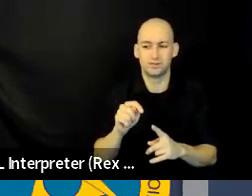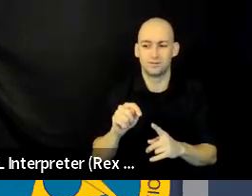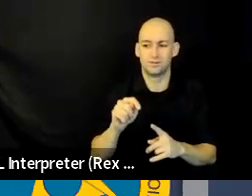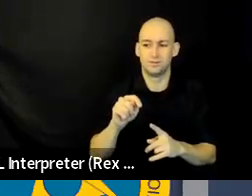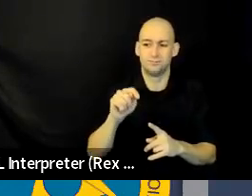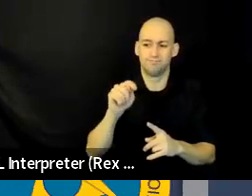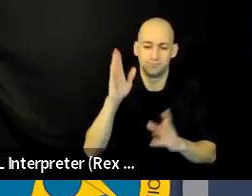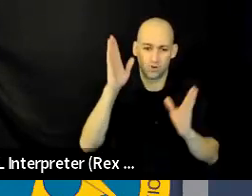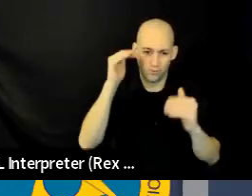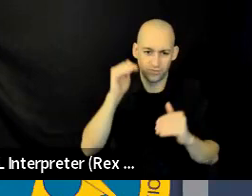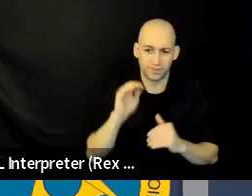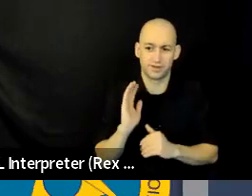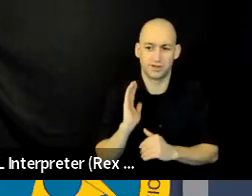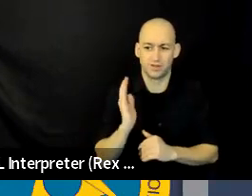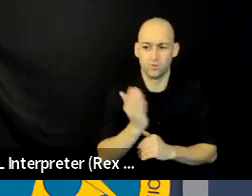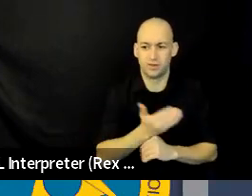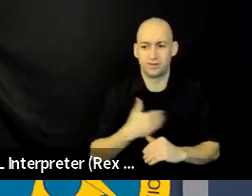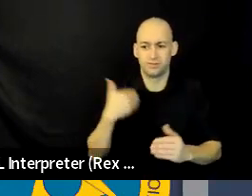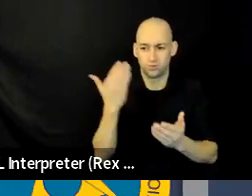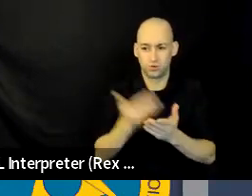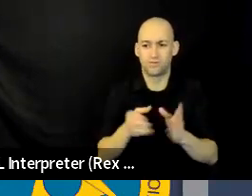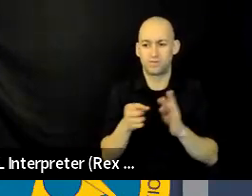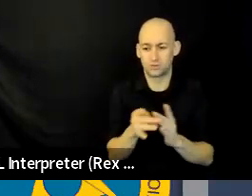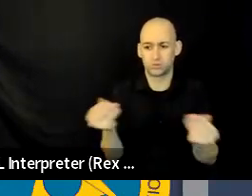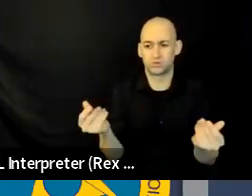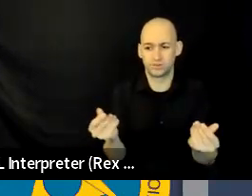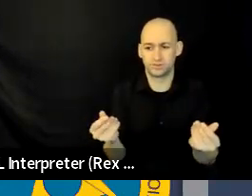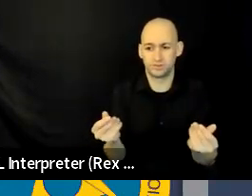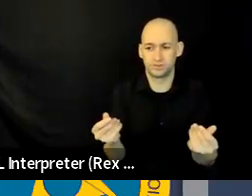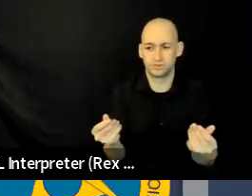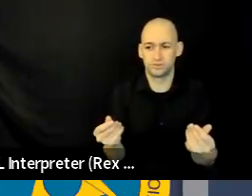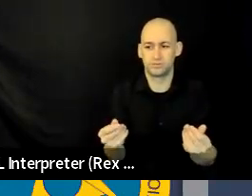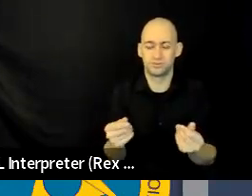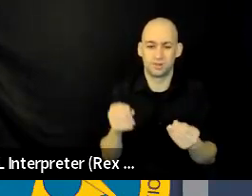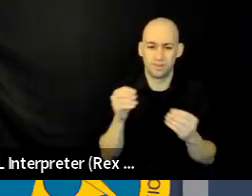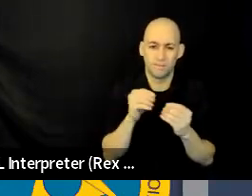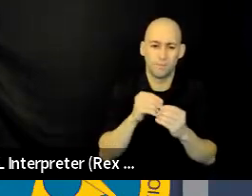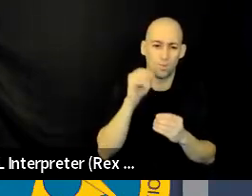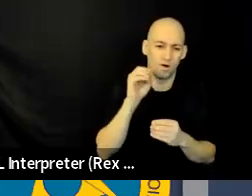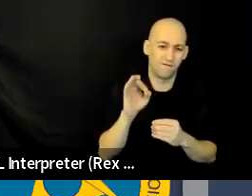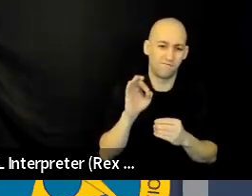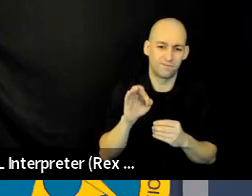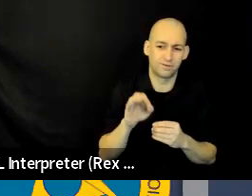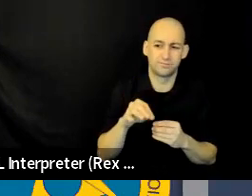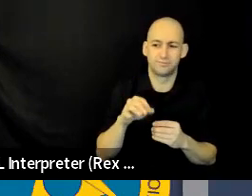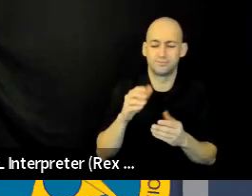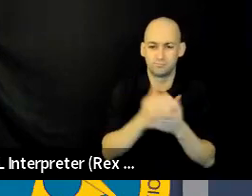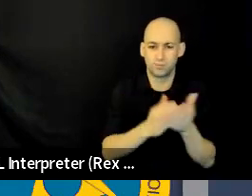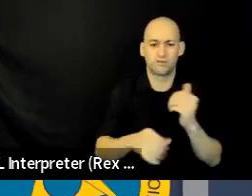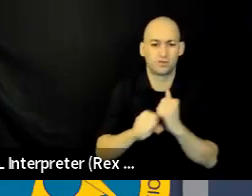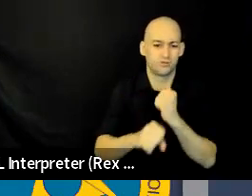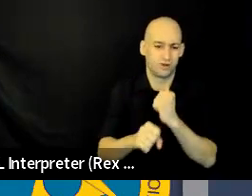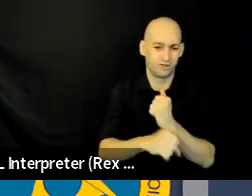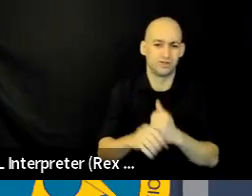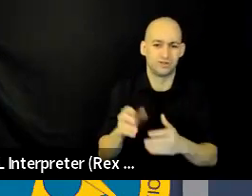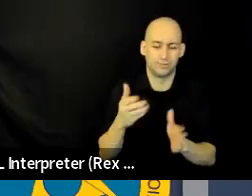we get to these solutions, that it does become more of a, part of that strategy that you're working